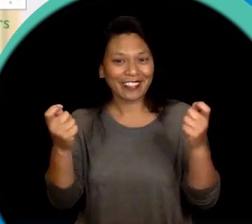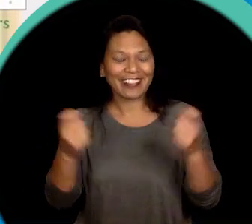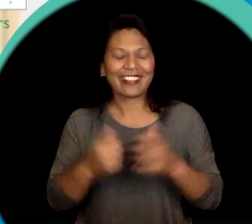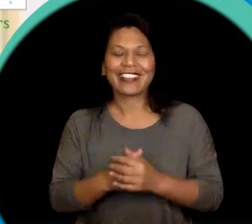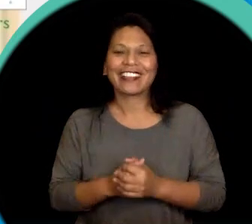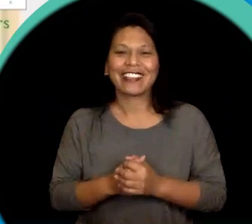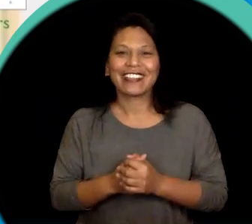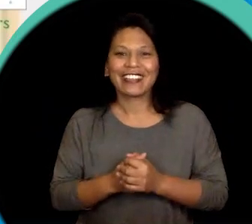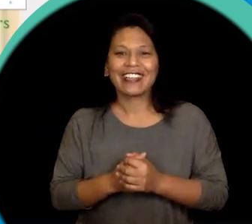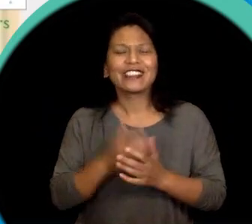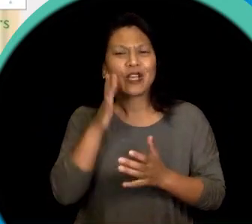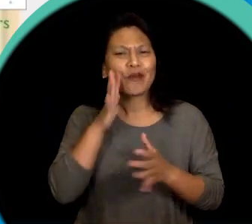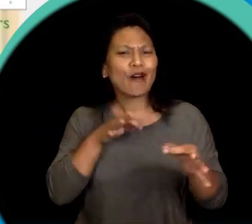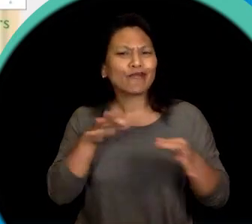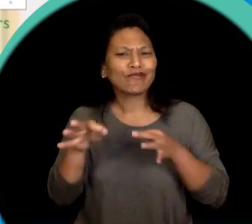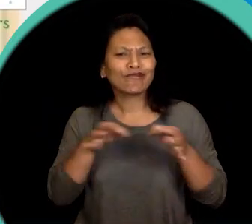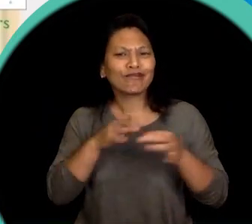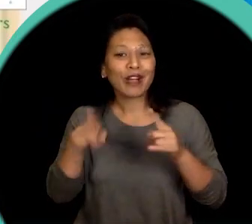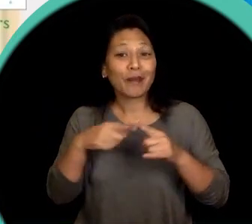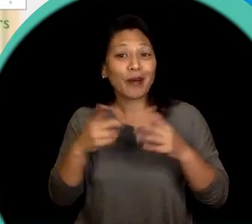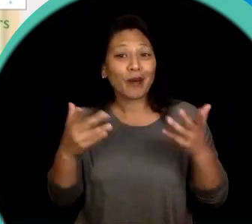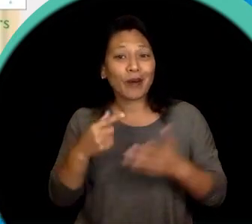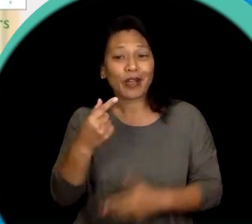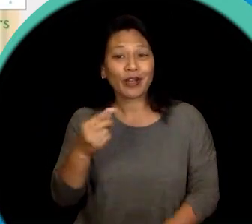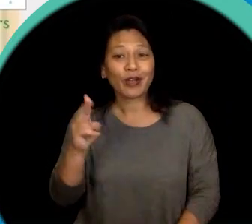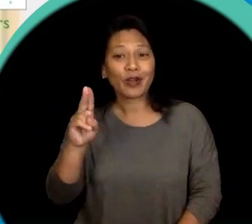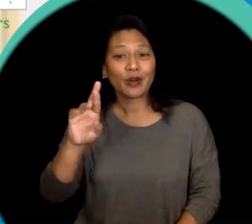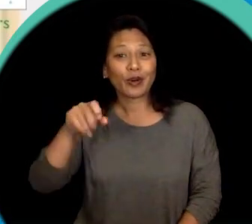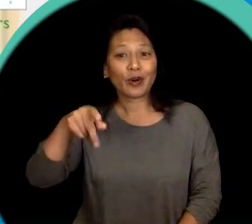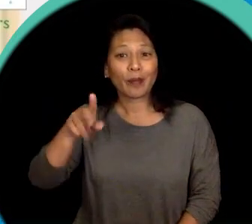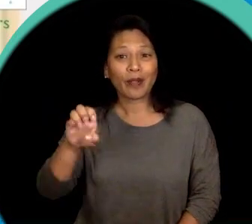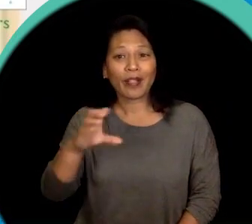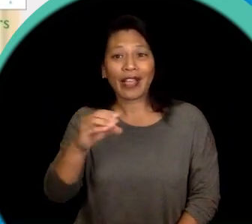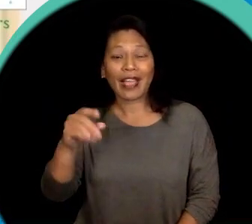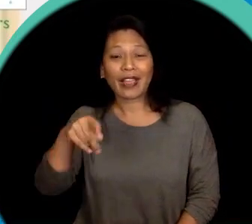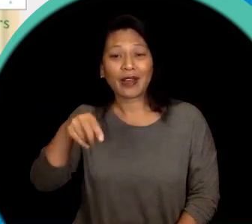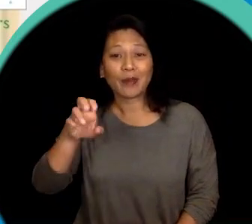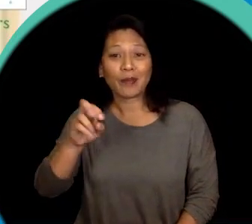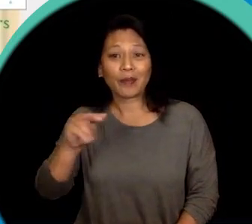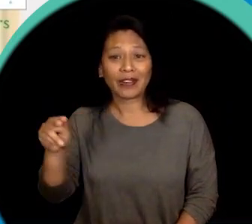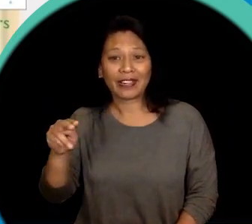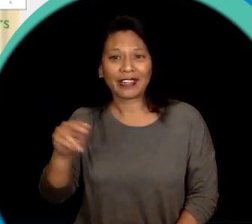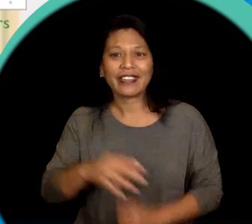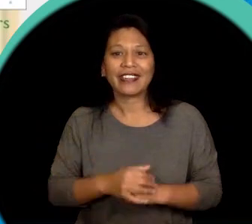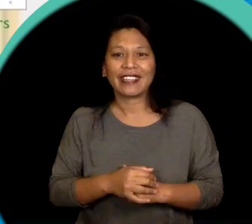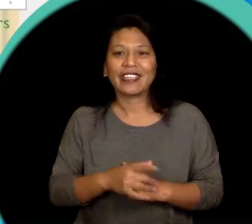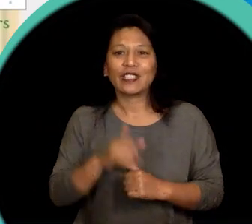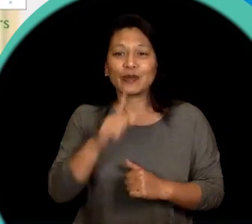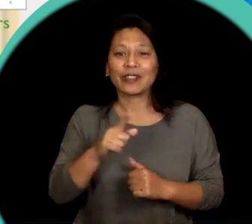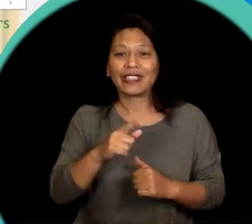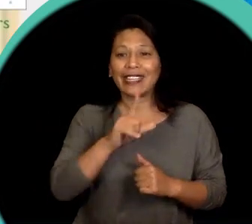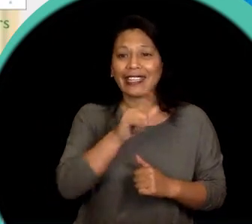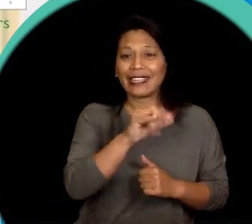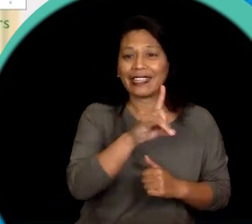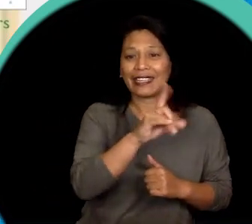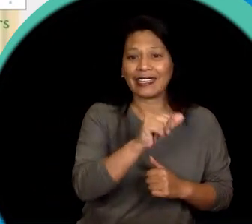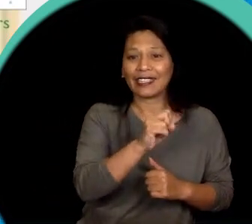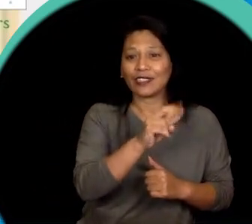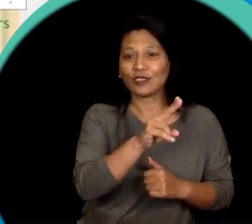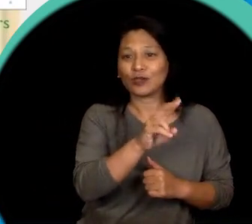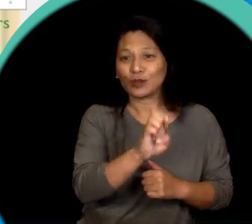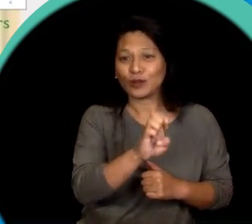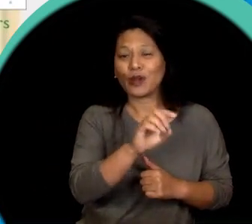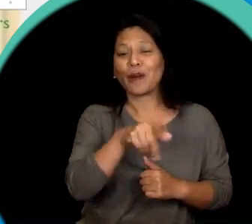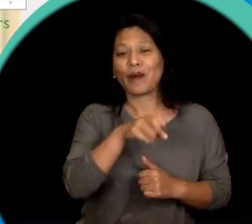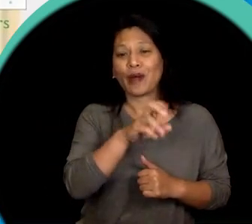you a little bit about Gurple and Preen, a broken crayon cosmic adventure written by Linda Sue Park and illustrated by me.